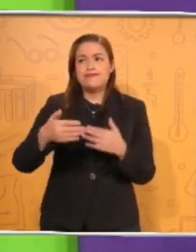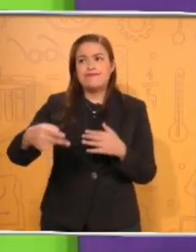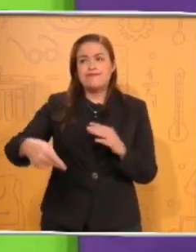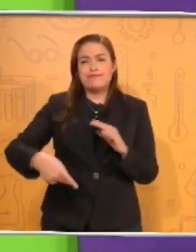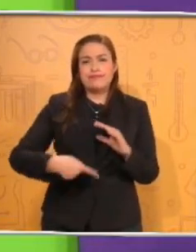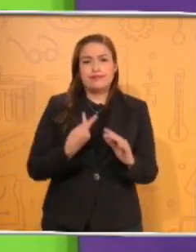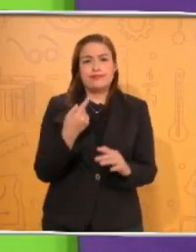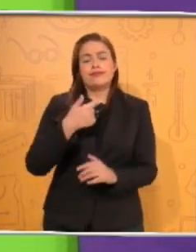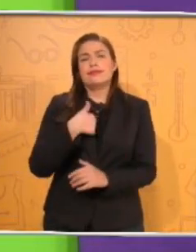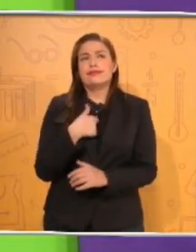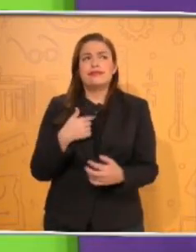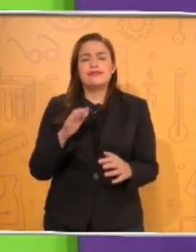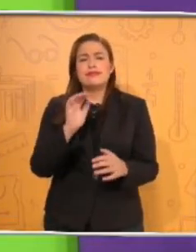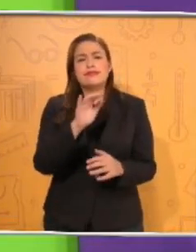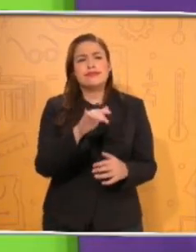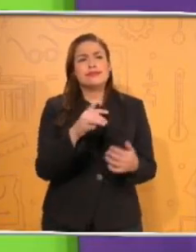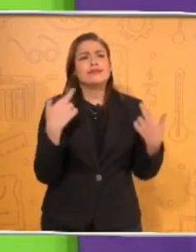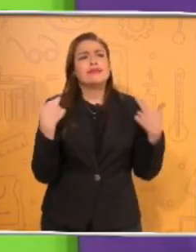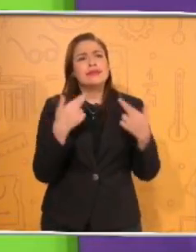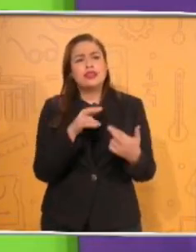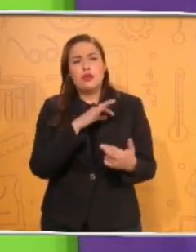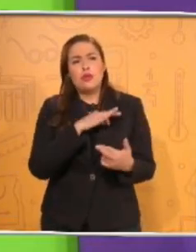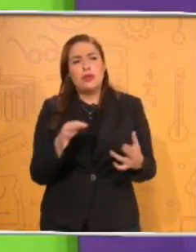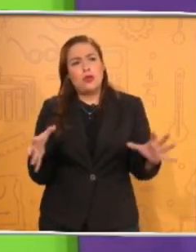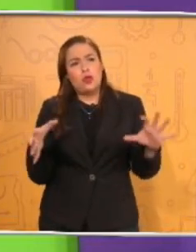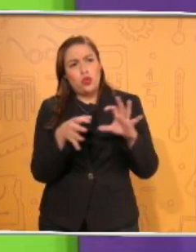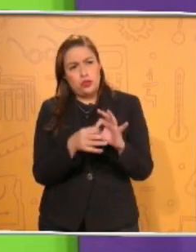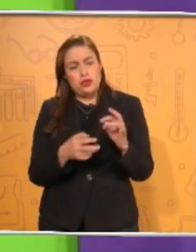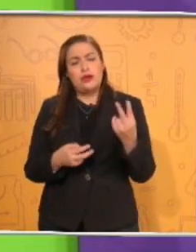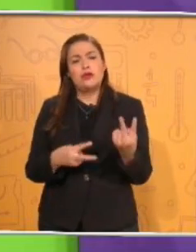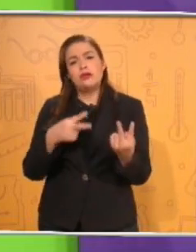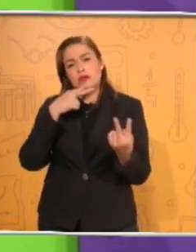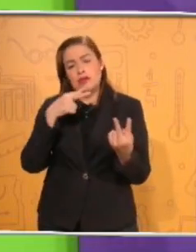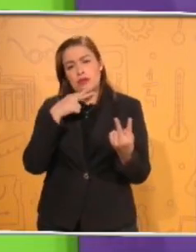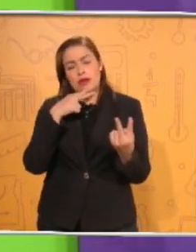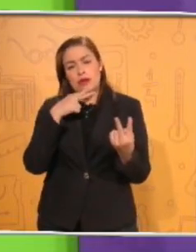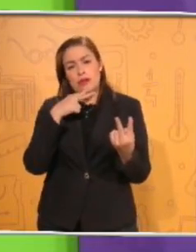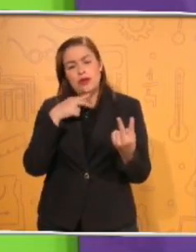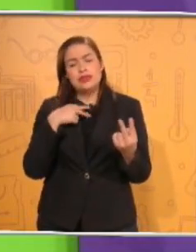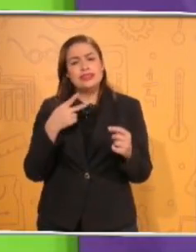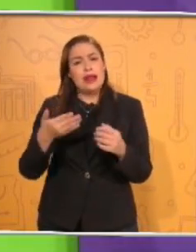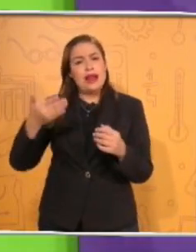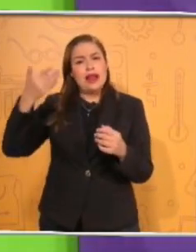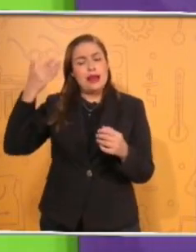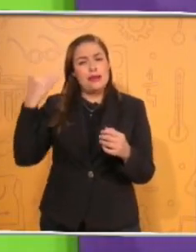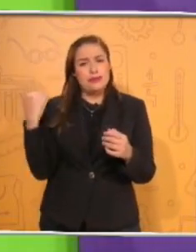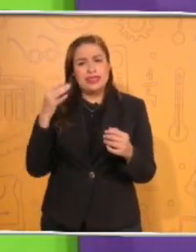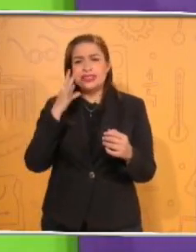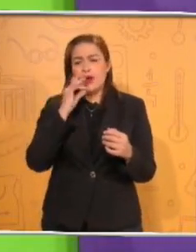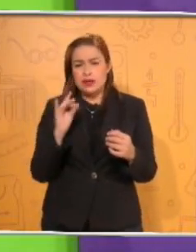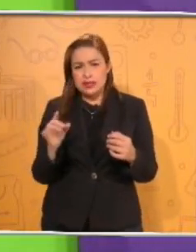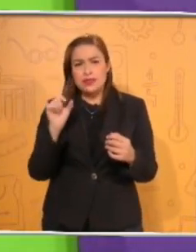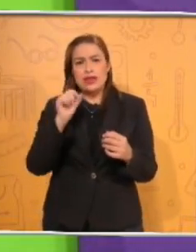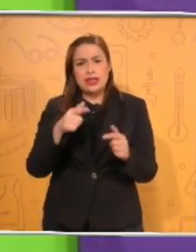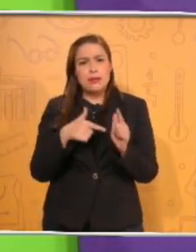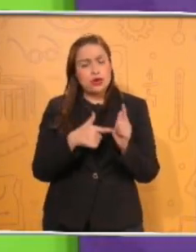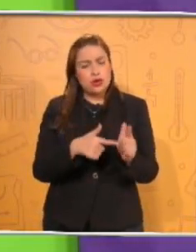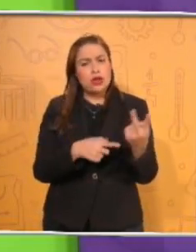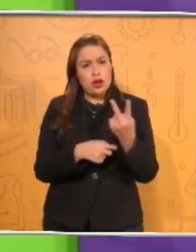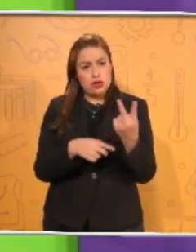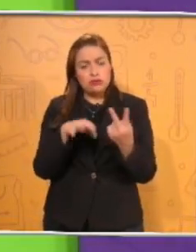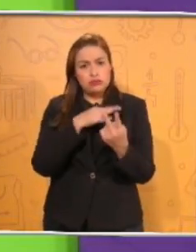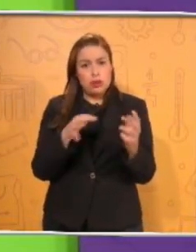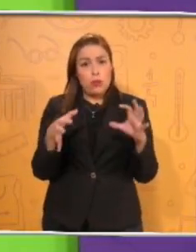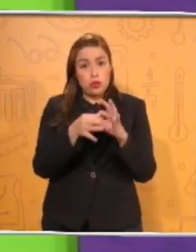teacher, can we mix? Can we use the simple past and can we use the past continuous?" Yeah. In